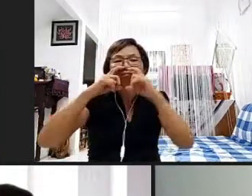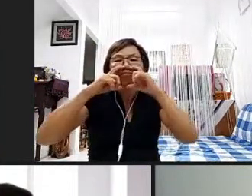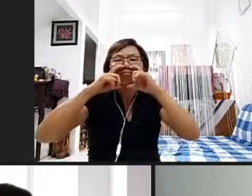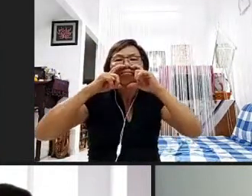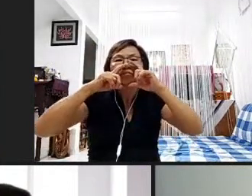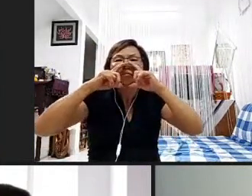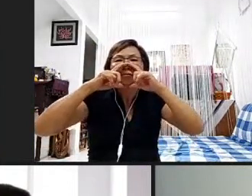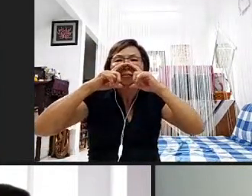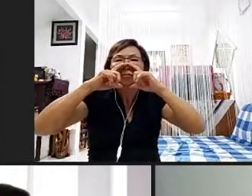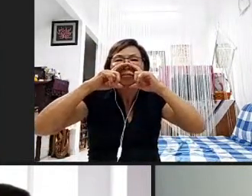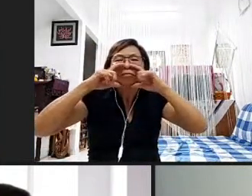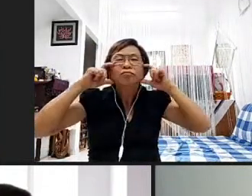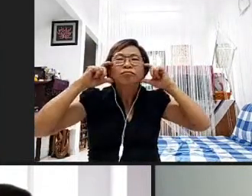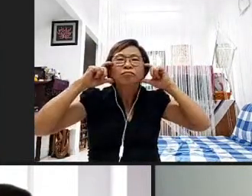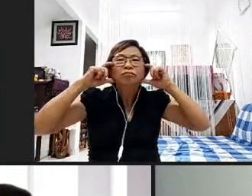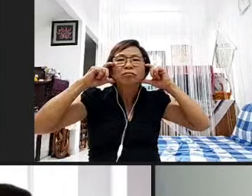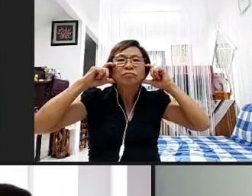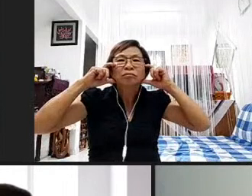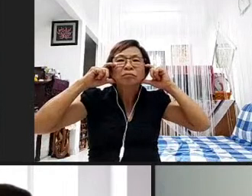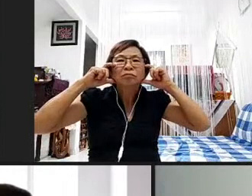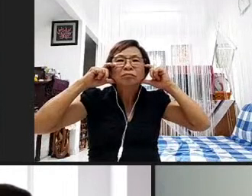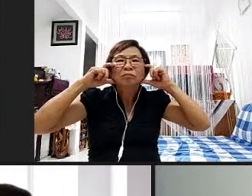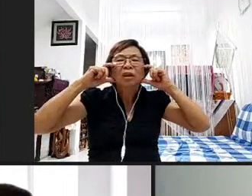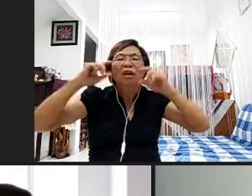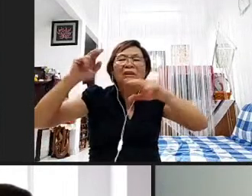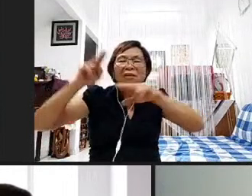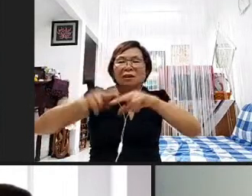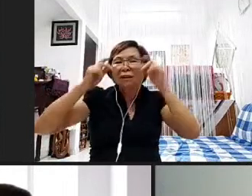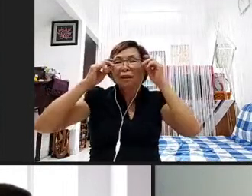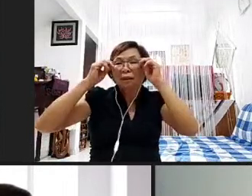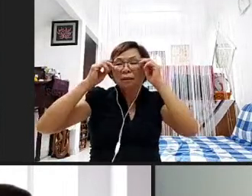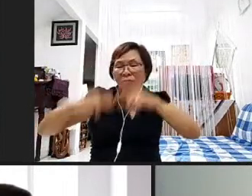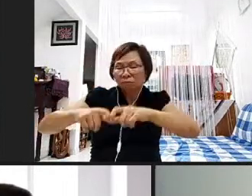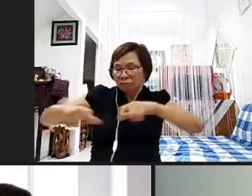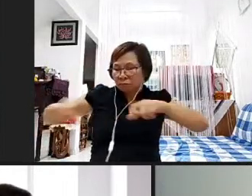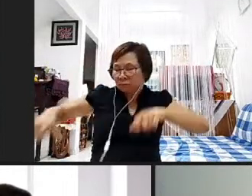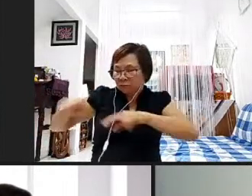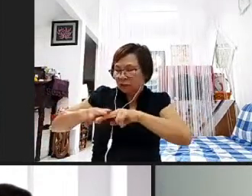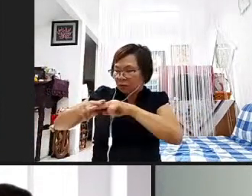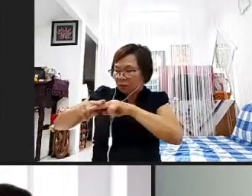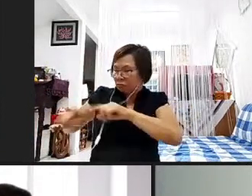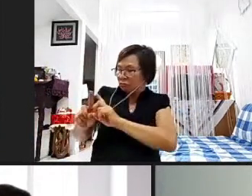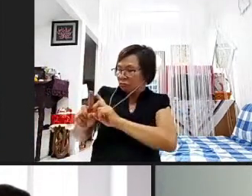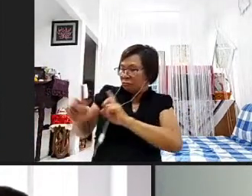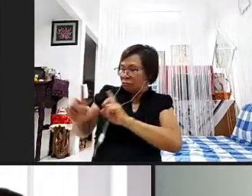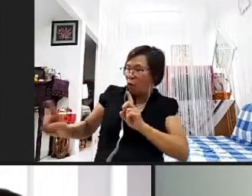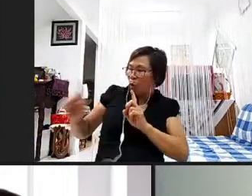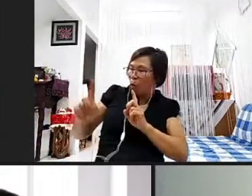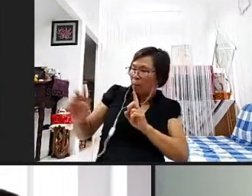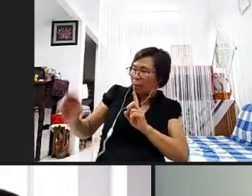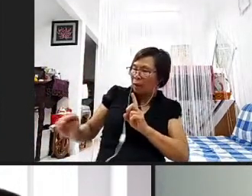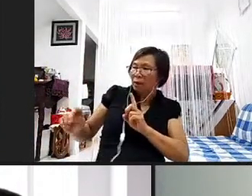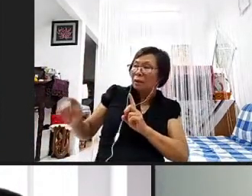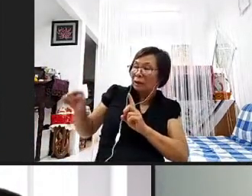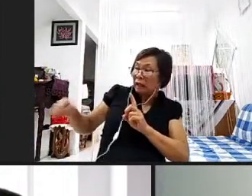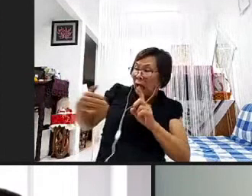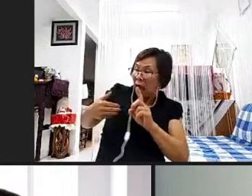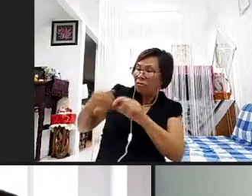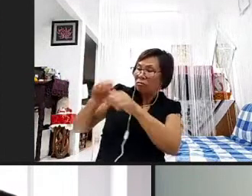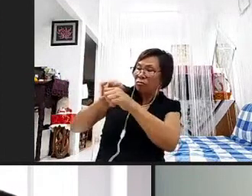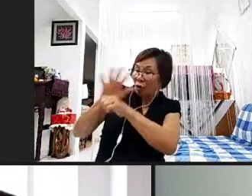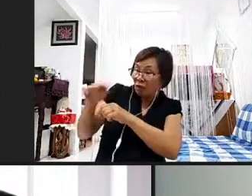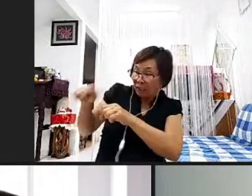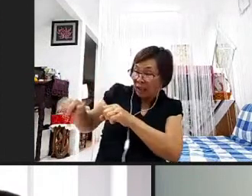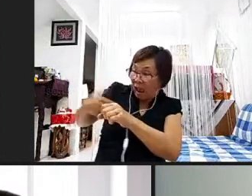our mask down. She's sitting same room with me about 1 meter apart. When she tested positive for